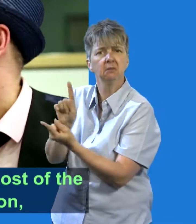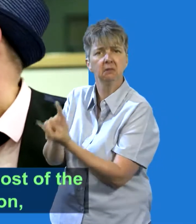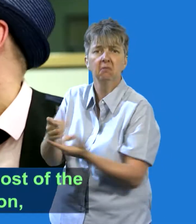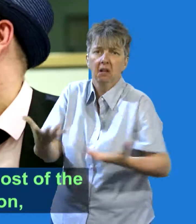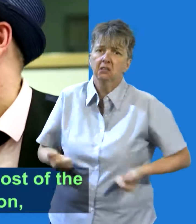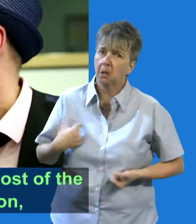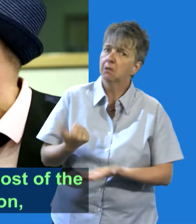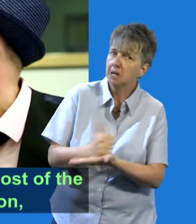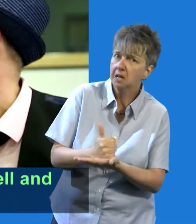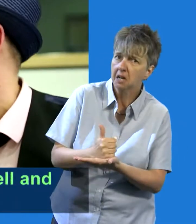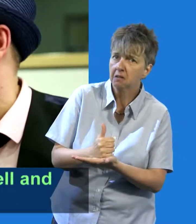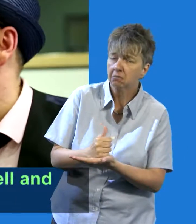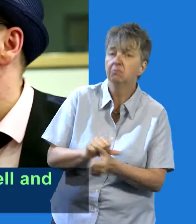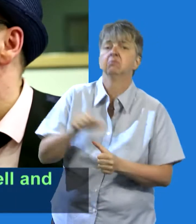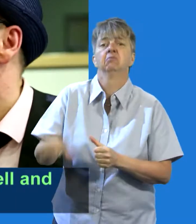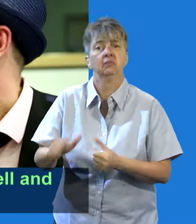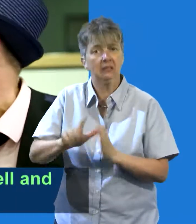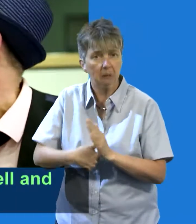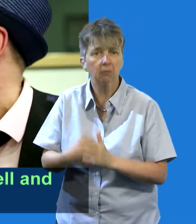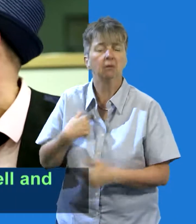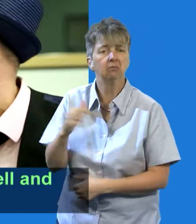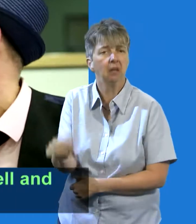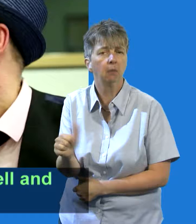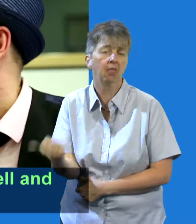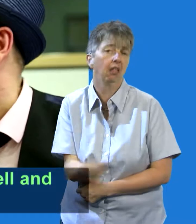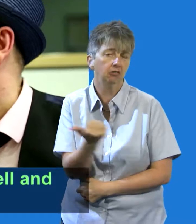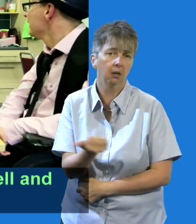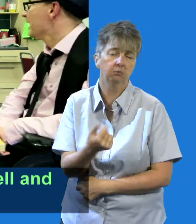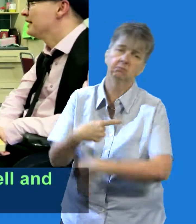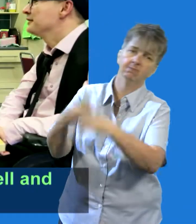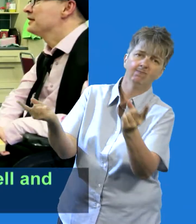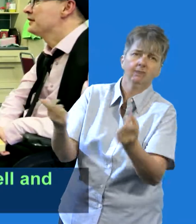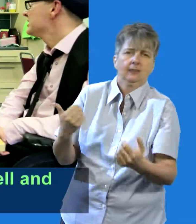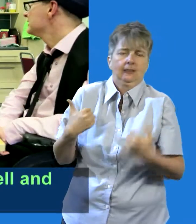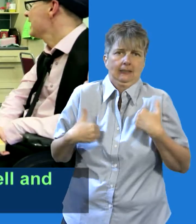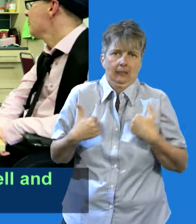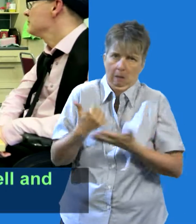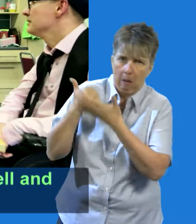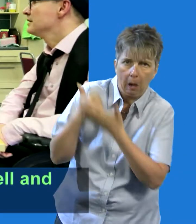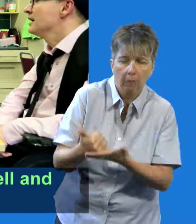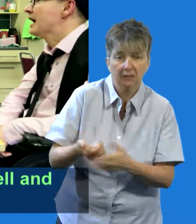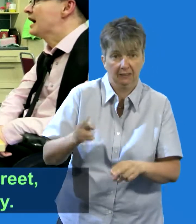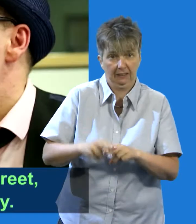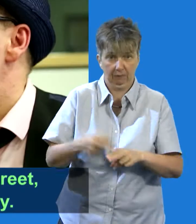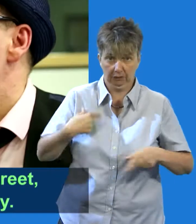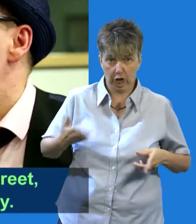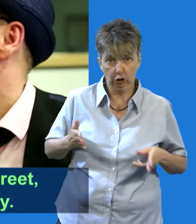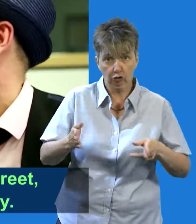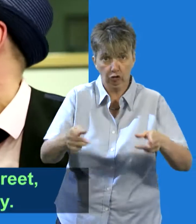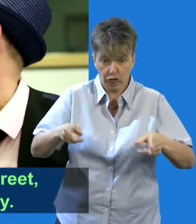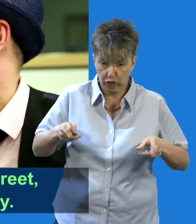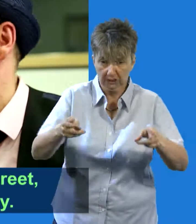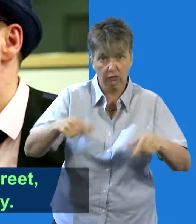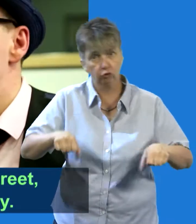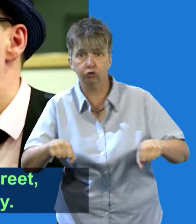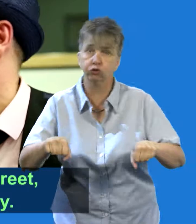treat me as a gay person, as a disabled person, pretty well. And they're eager to help, and if